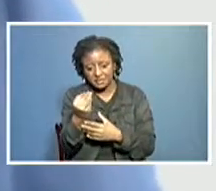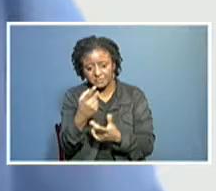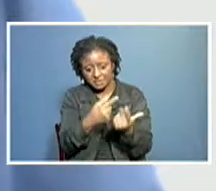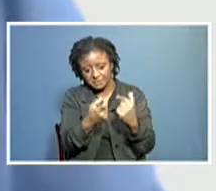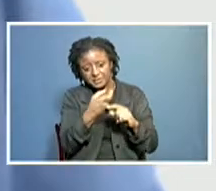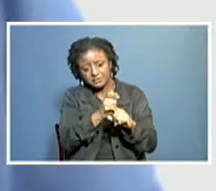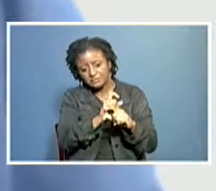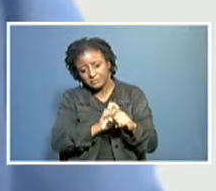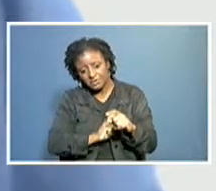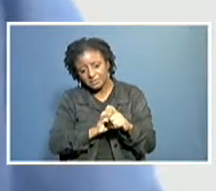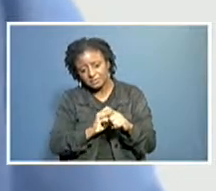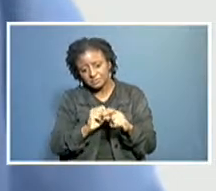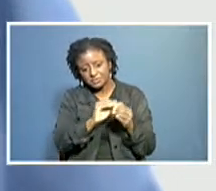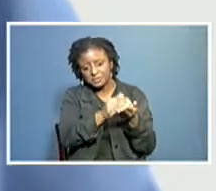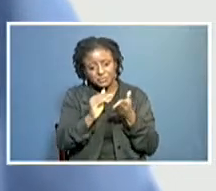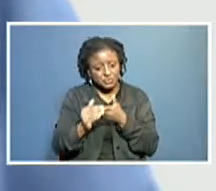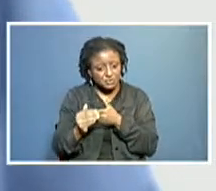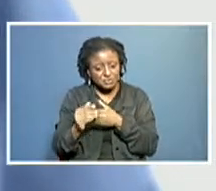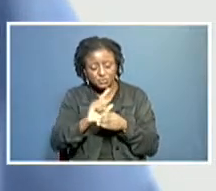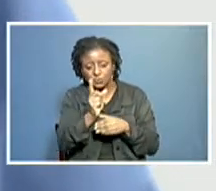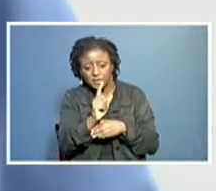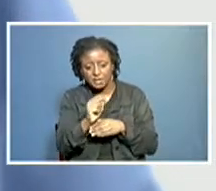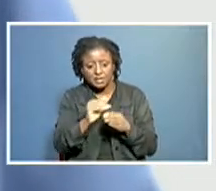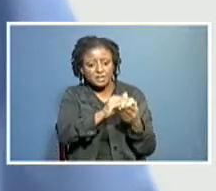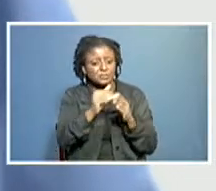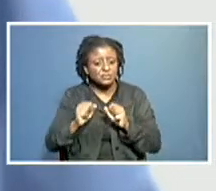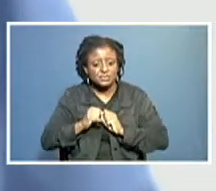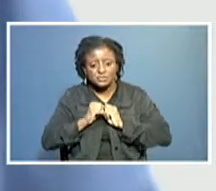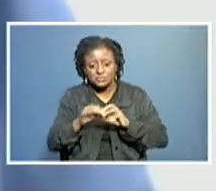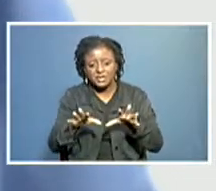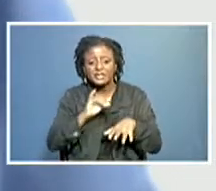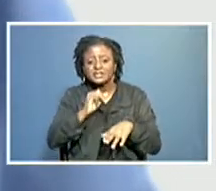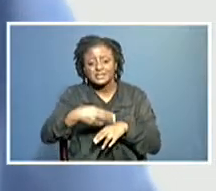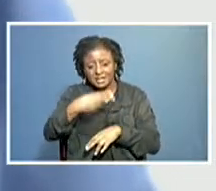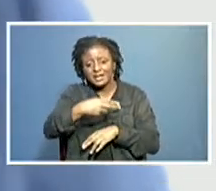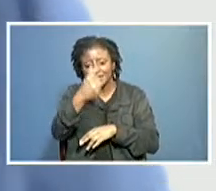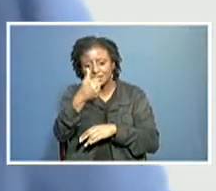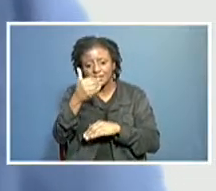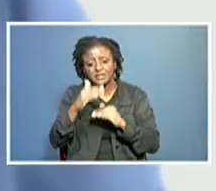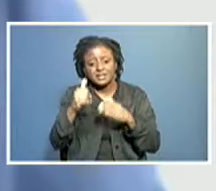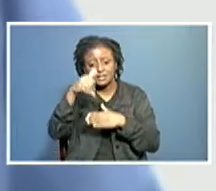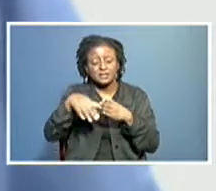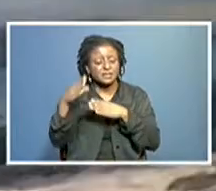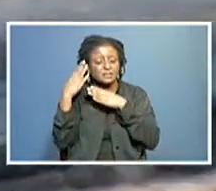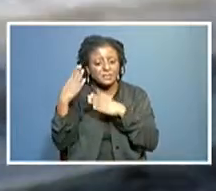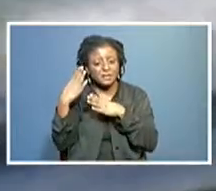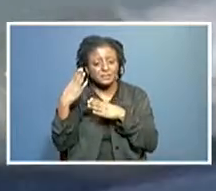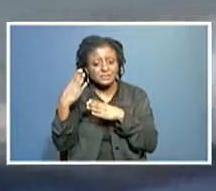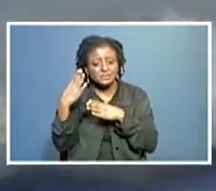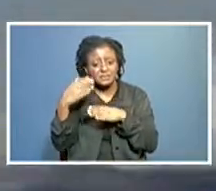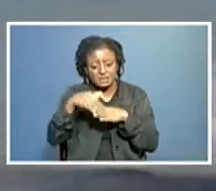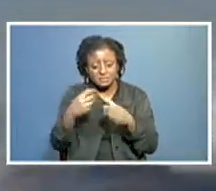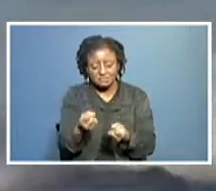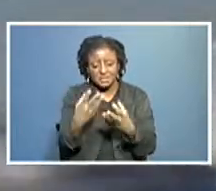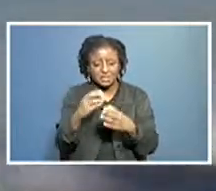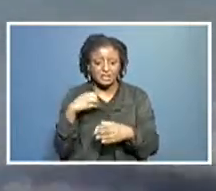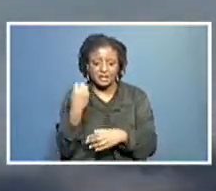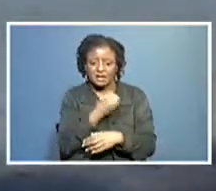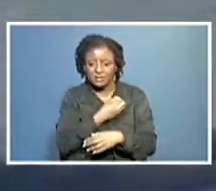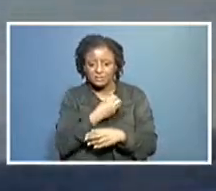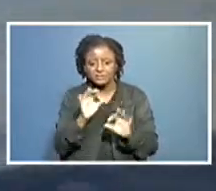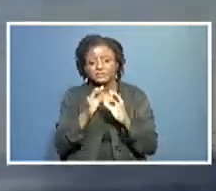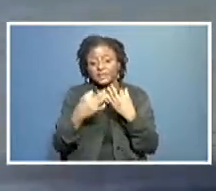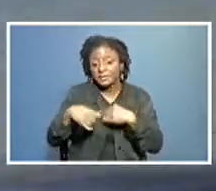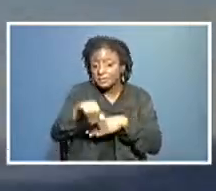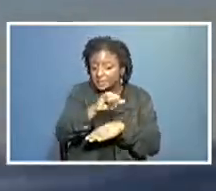where community spread is actually higher than it is in the Bahamas. Certainly in many of our family islands, there